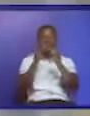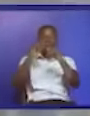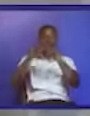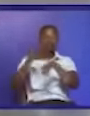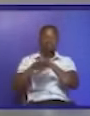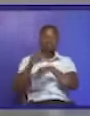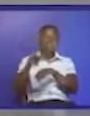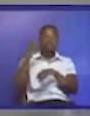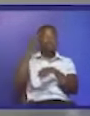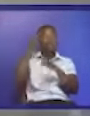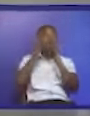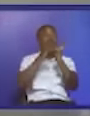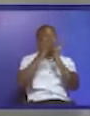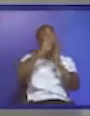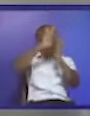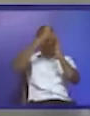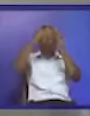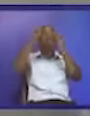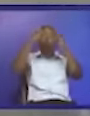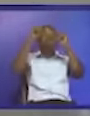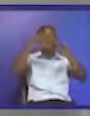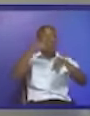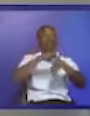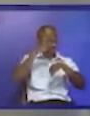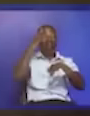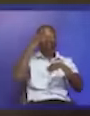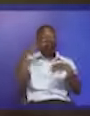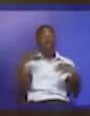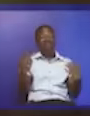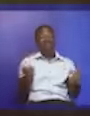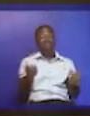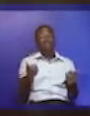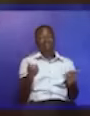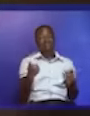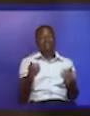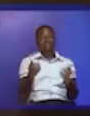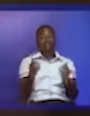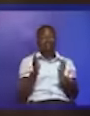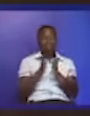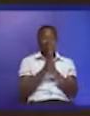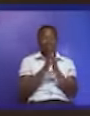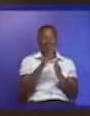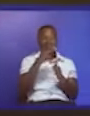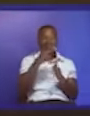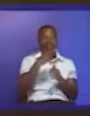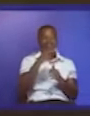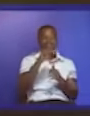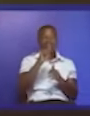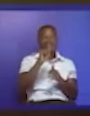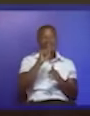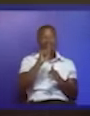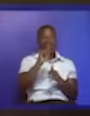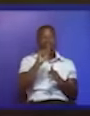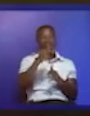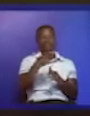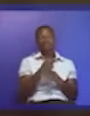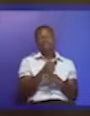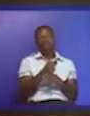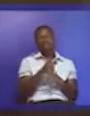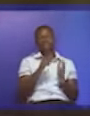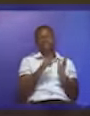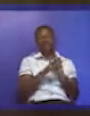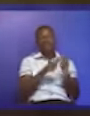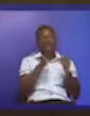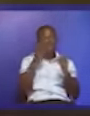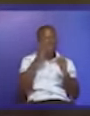left heaven and came to the earth? Ask Anna the prophetess, the woman who understood the mysteries of